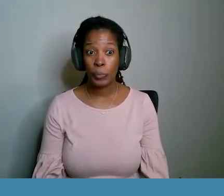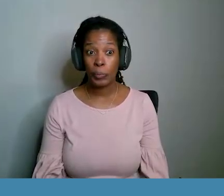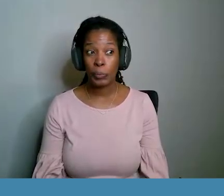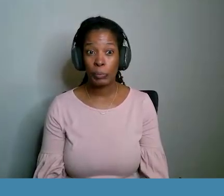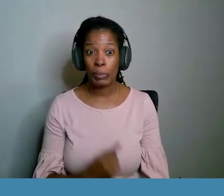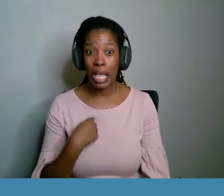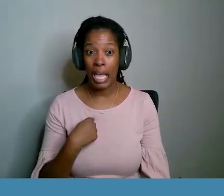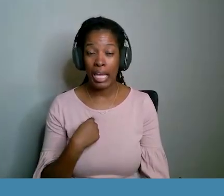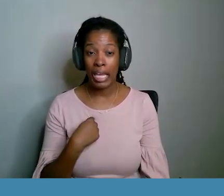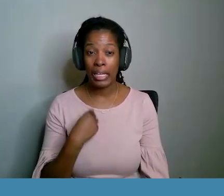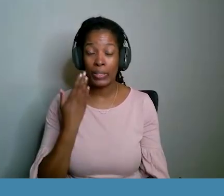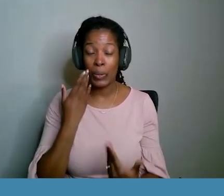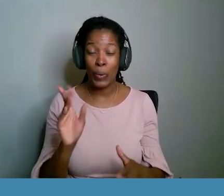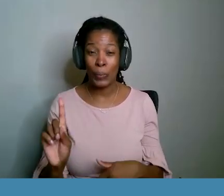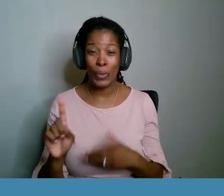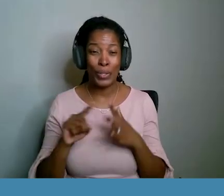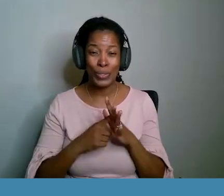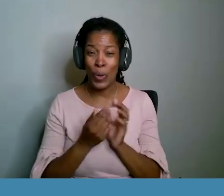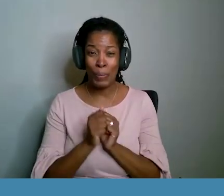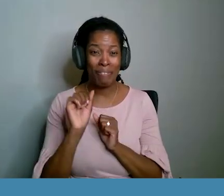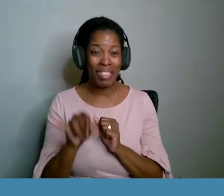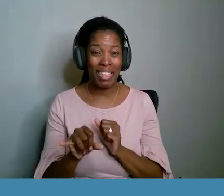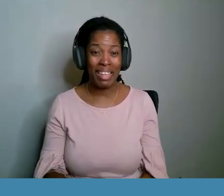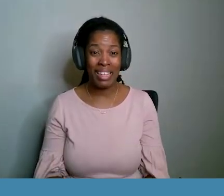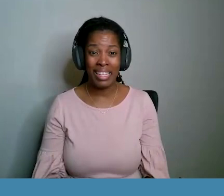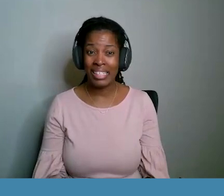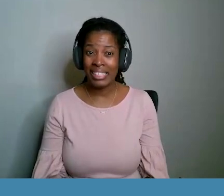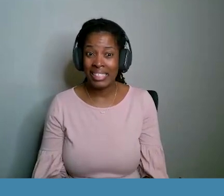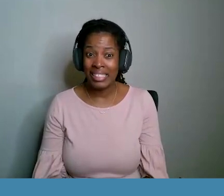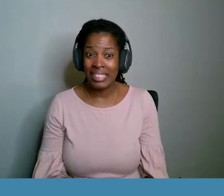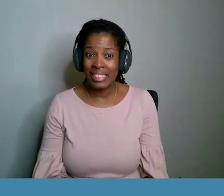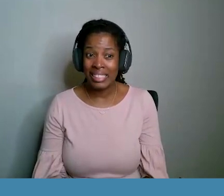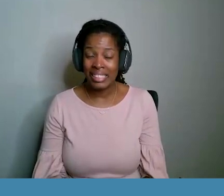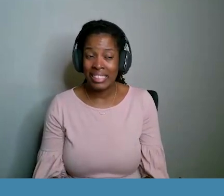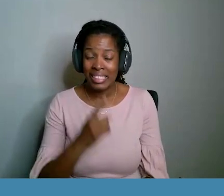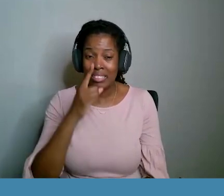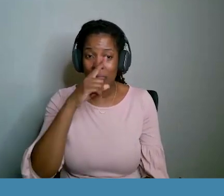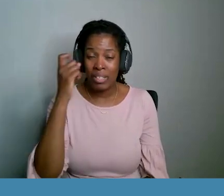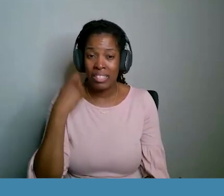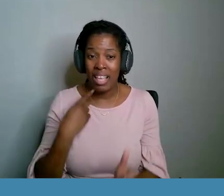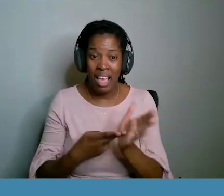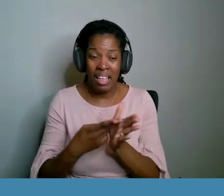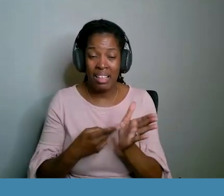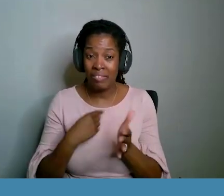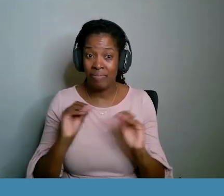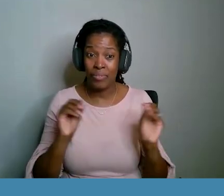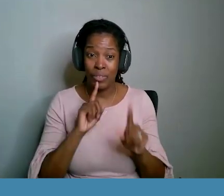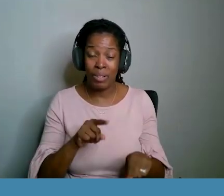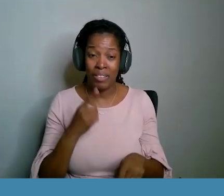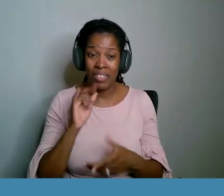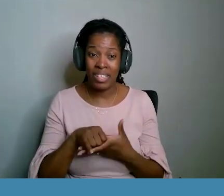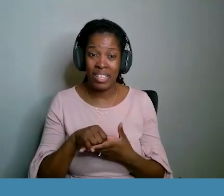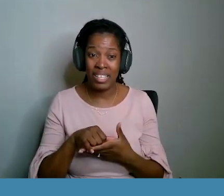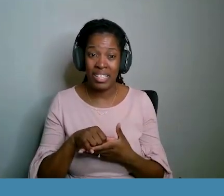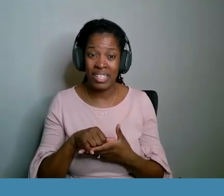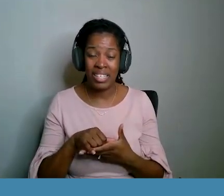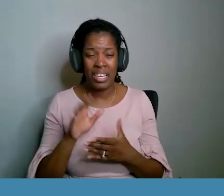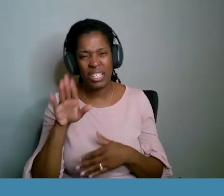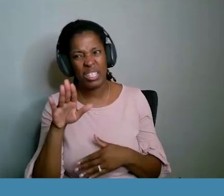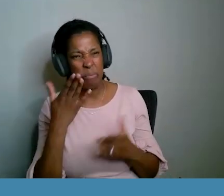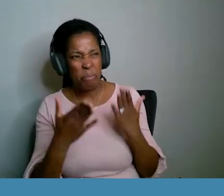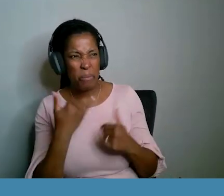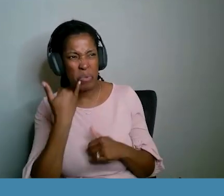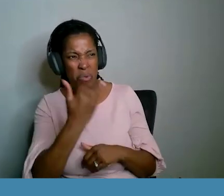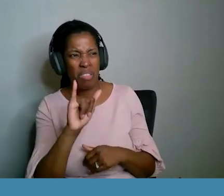I don't even know where you would start because I honestly don't have an answer for that. Maybe call our